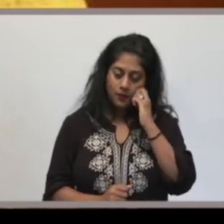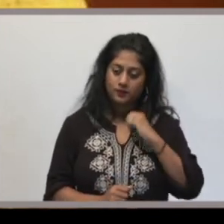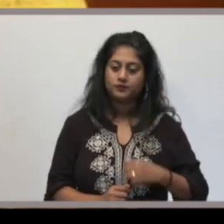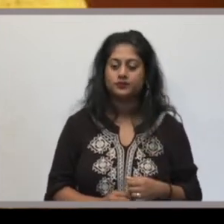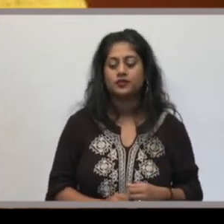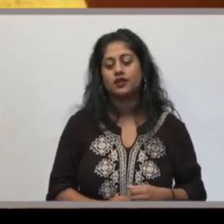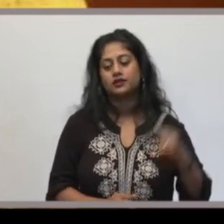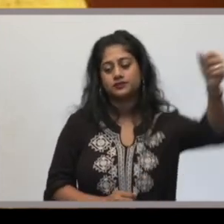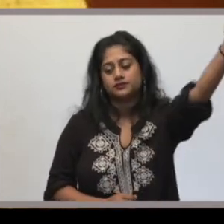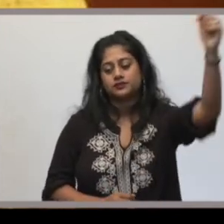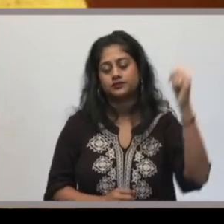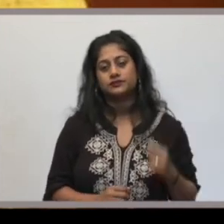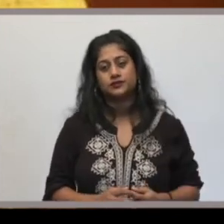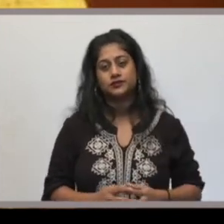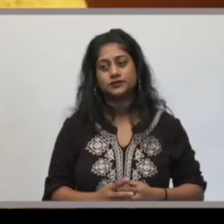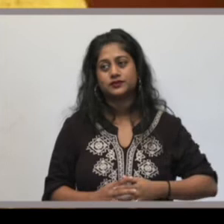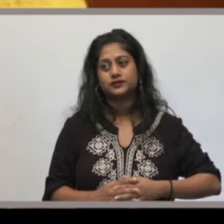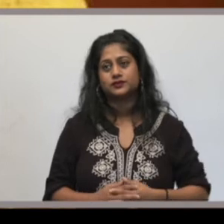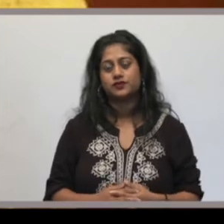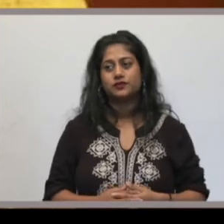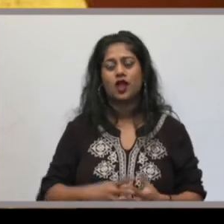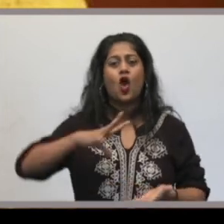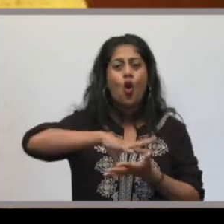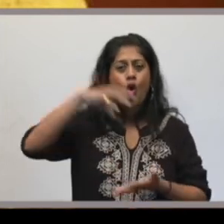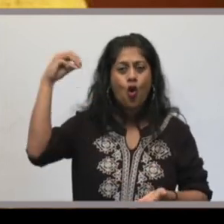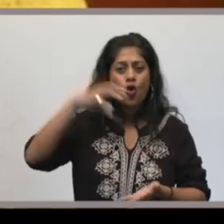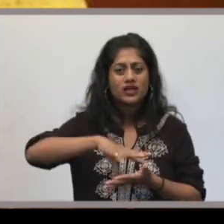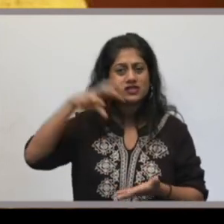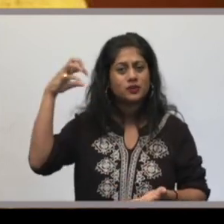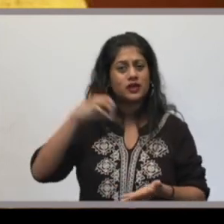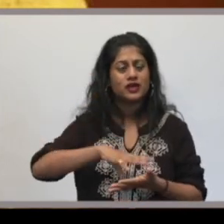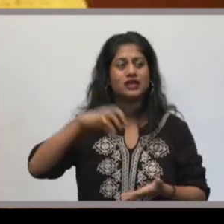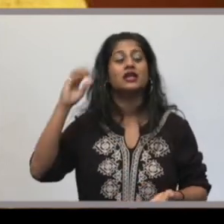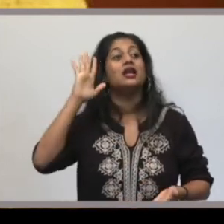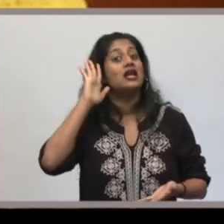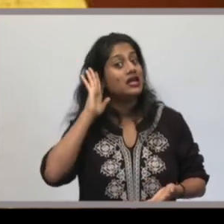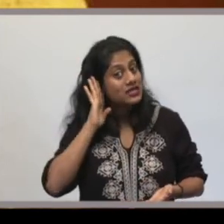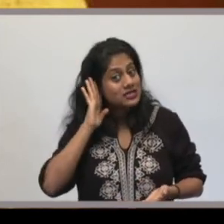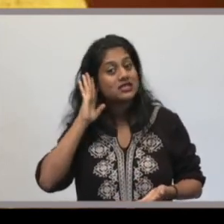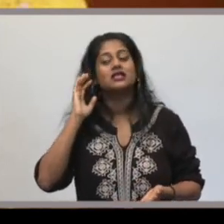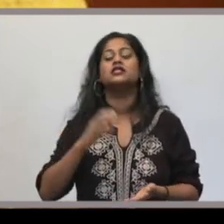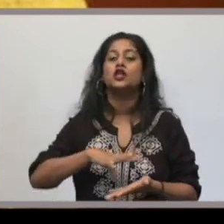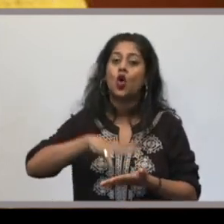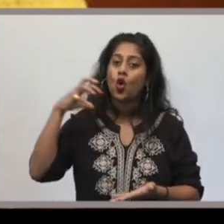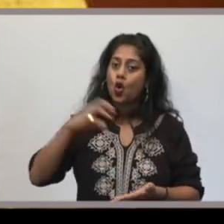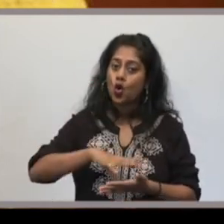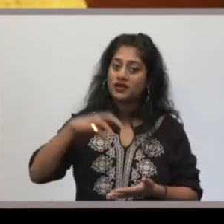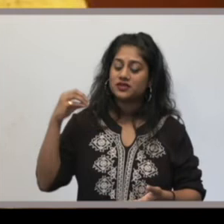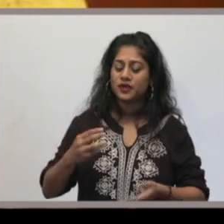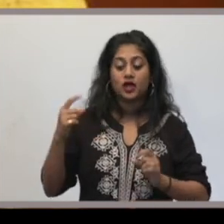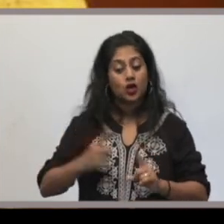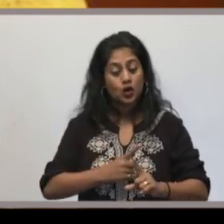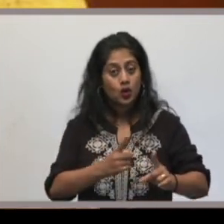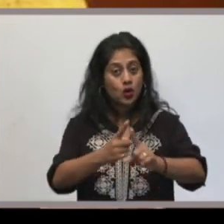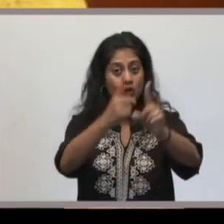pains. But we pastors, you know, we tend to see a little bit of everything. I deal with people in financial pain, relational